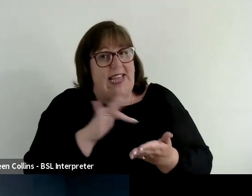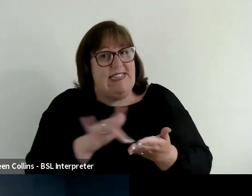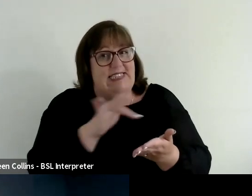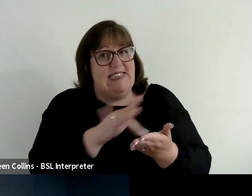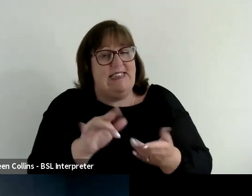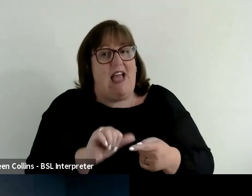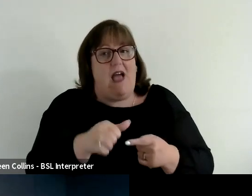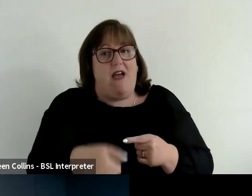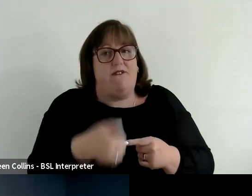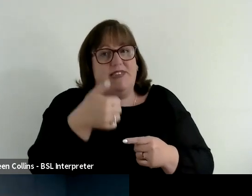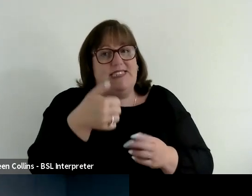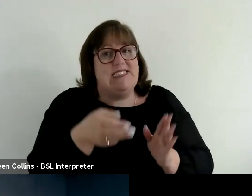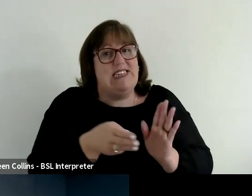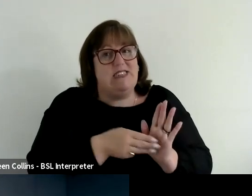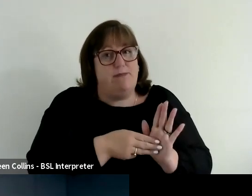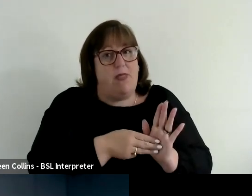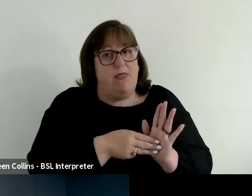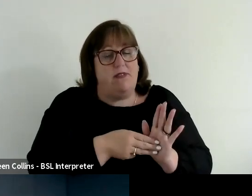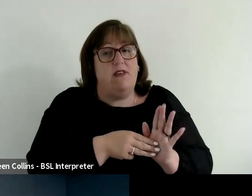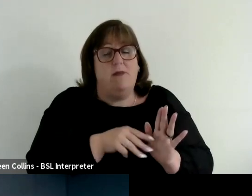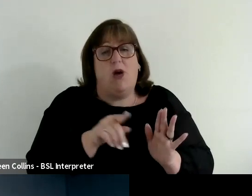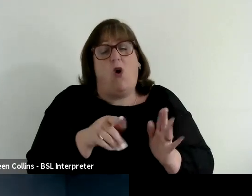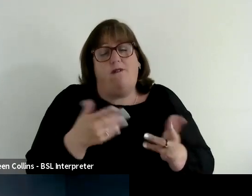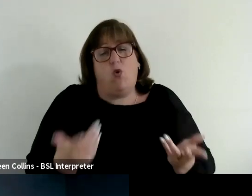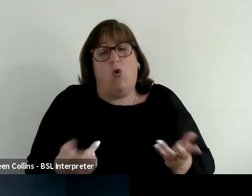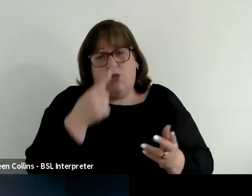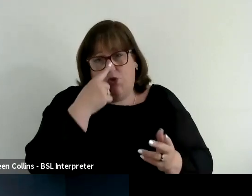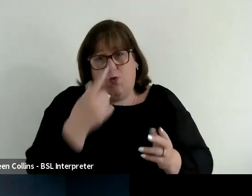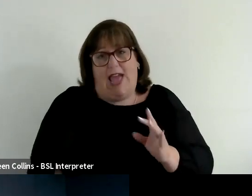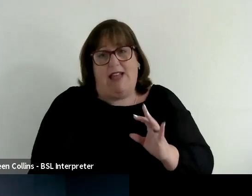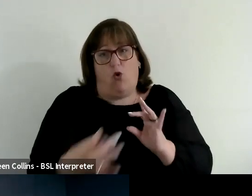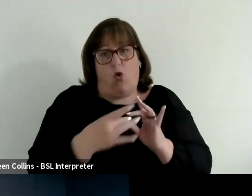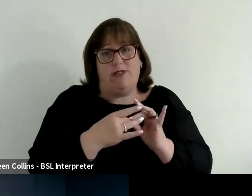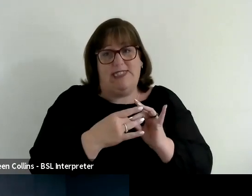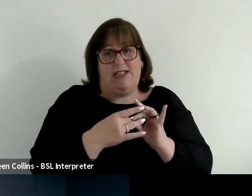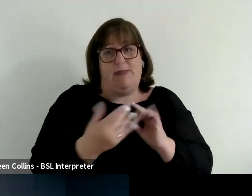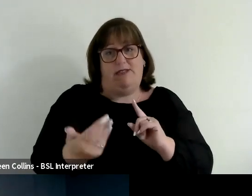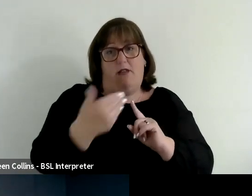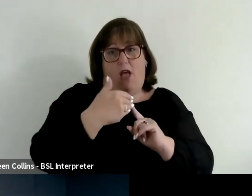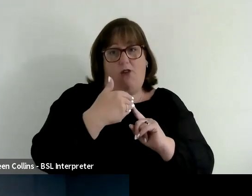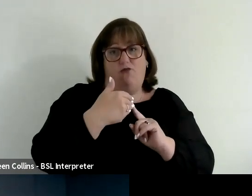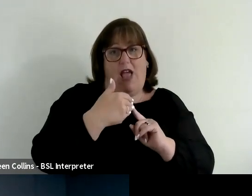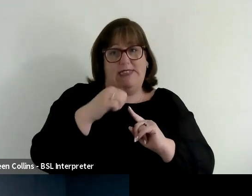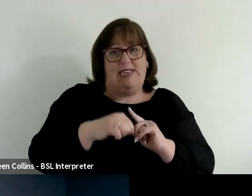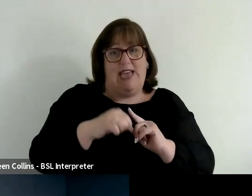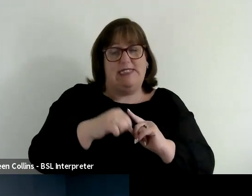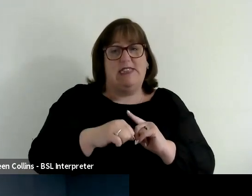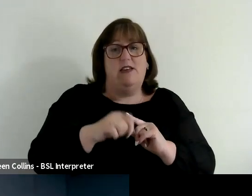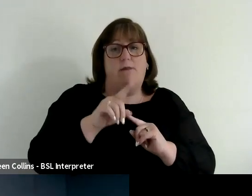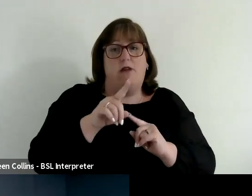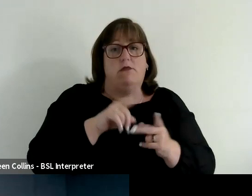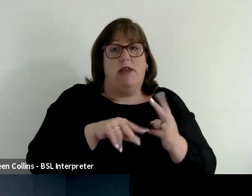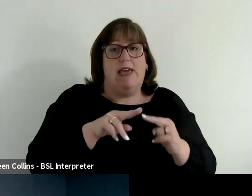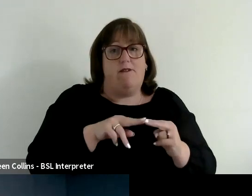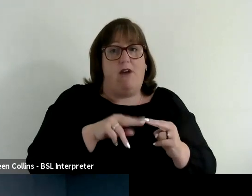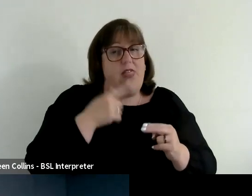I would say certainly, you know, you can get in touch with me directly, but I would then, if we had a job that was